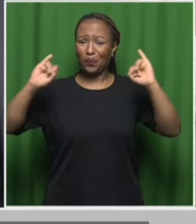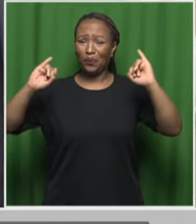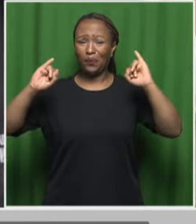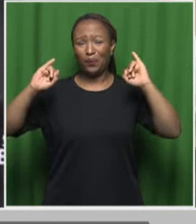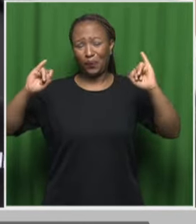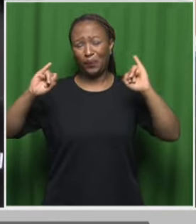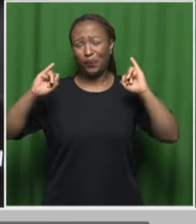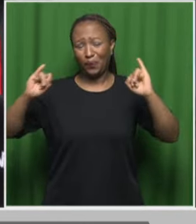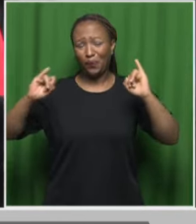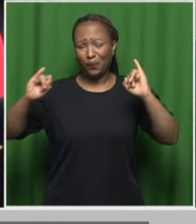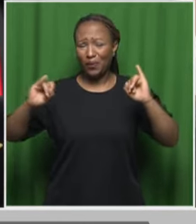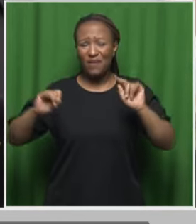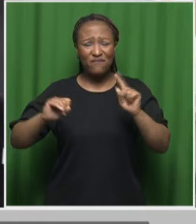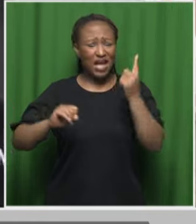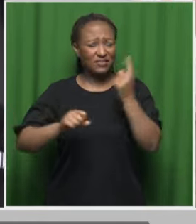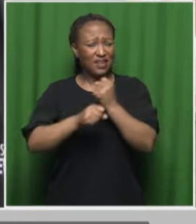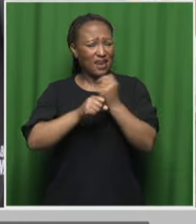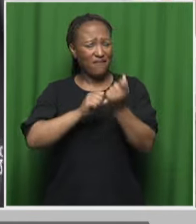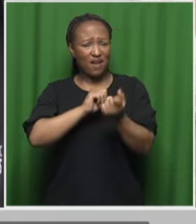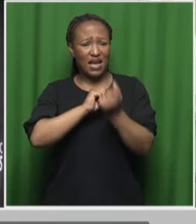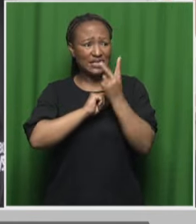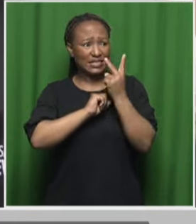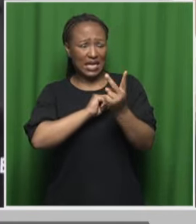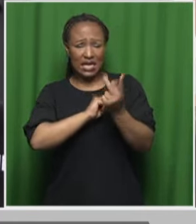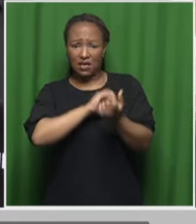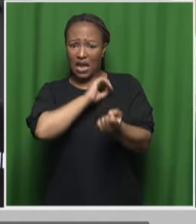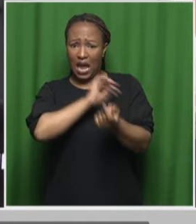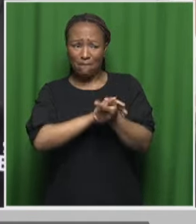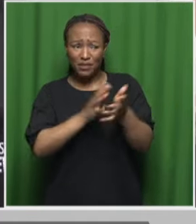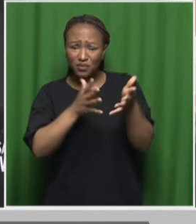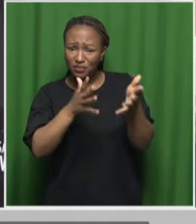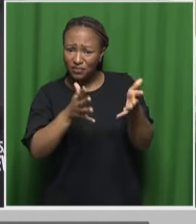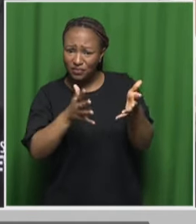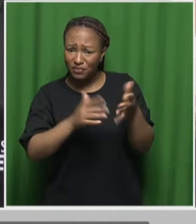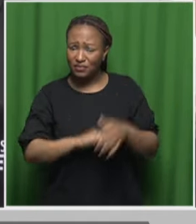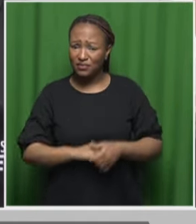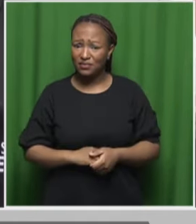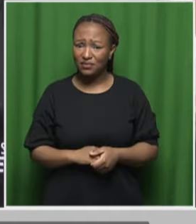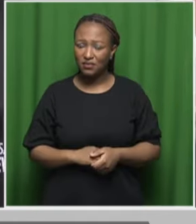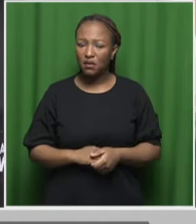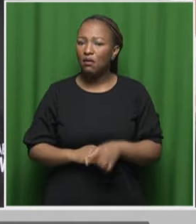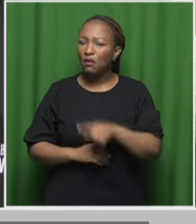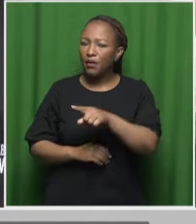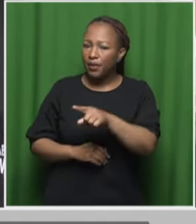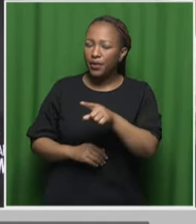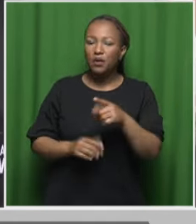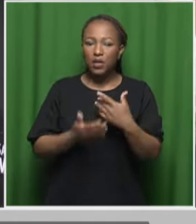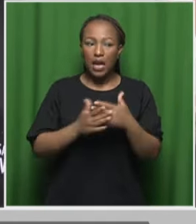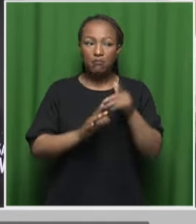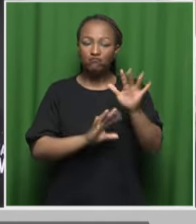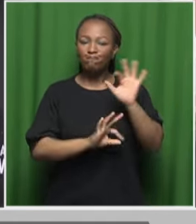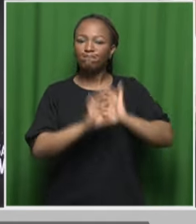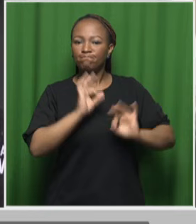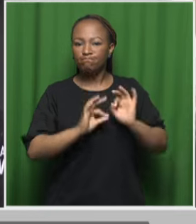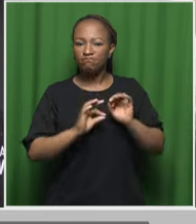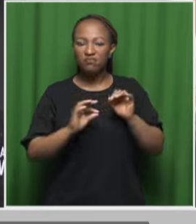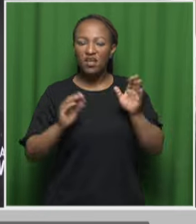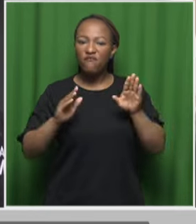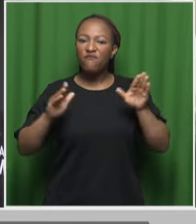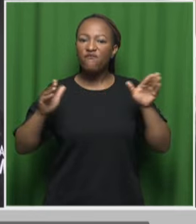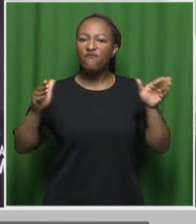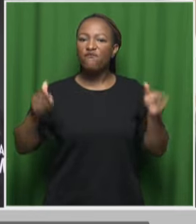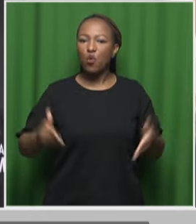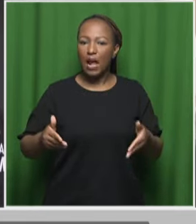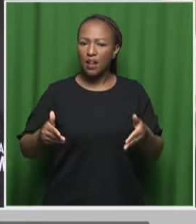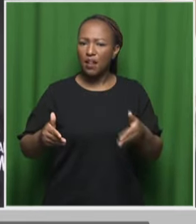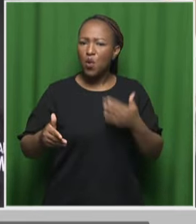the first of its kind. It is. And are you at liberty to perhaps tell us who will be overseeing the funeral proceedings, since